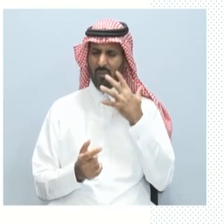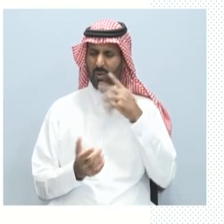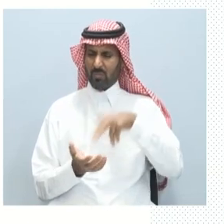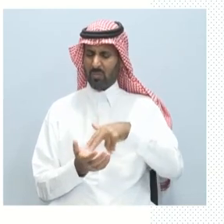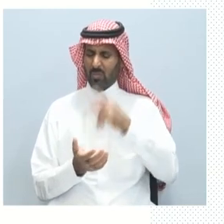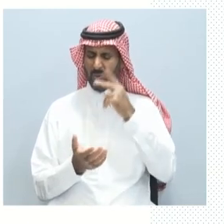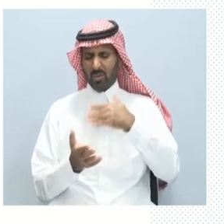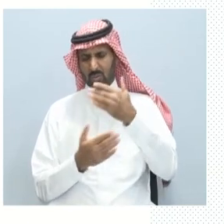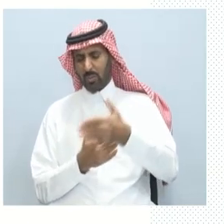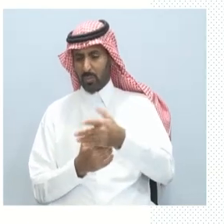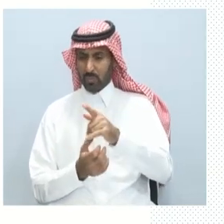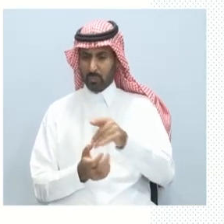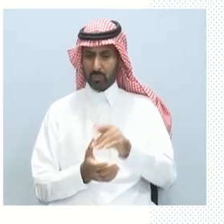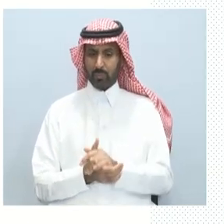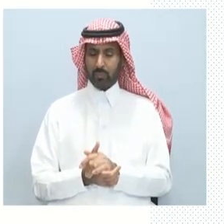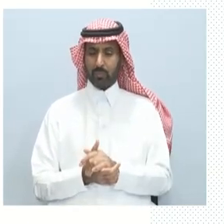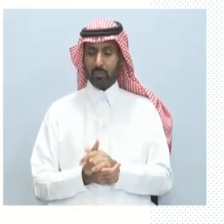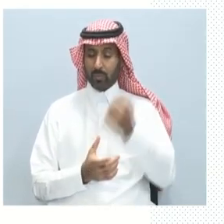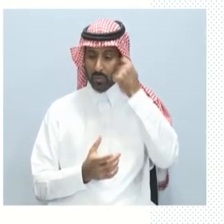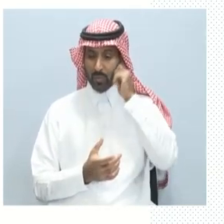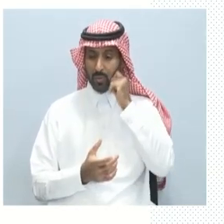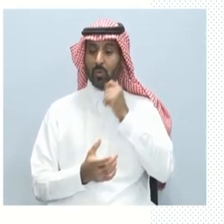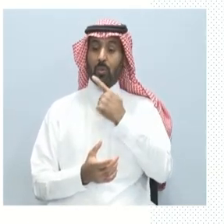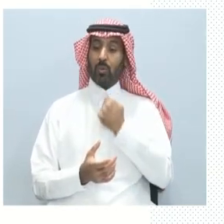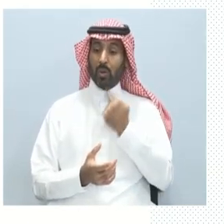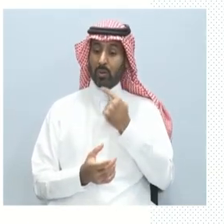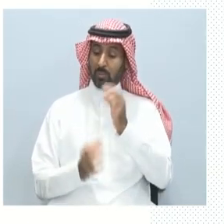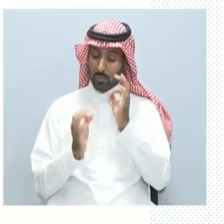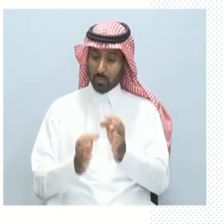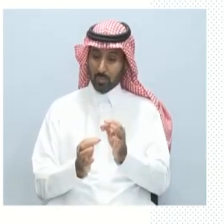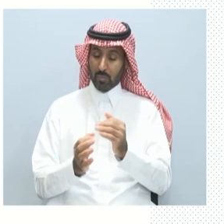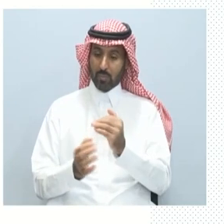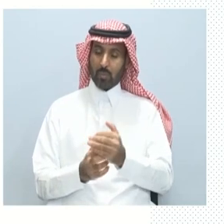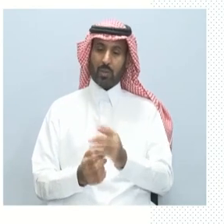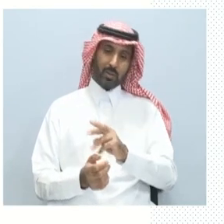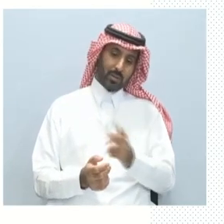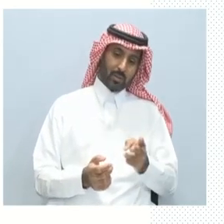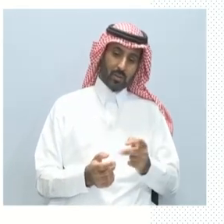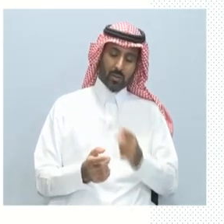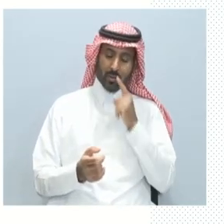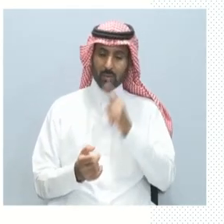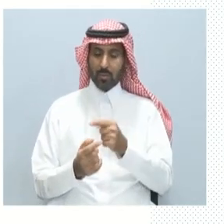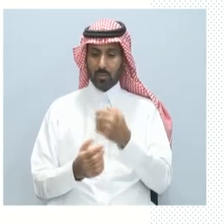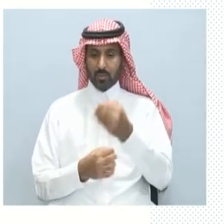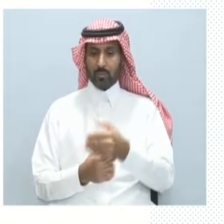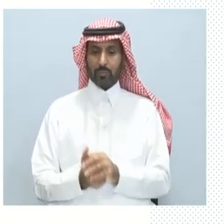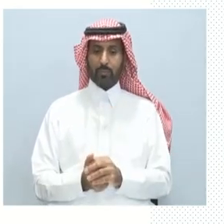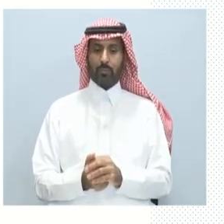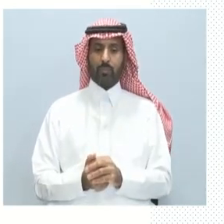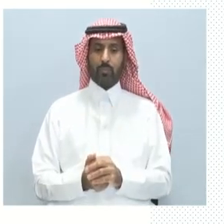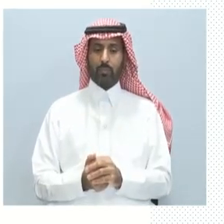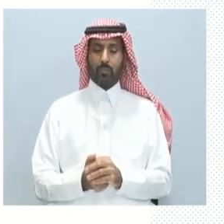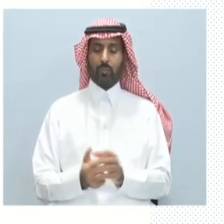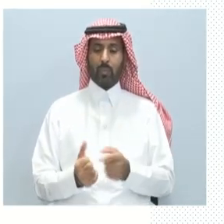that could go wrong. She wanted everything to be perfect, sometimes to an extreme.